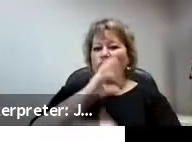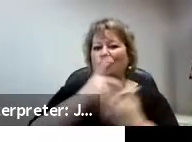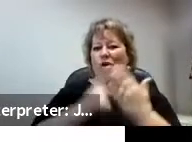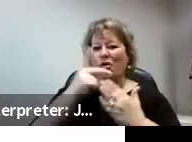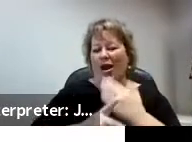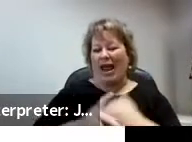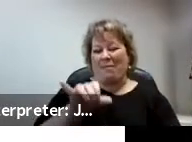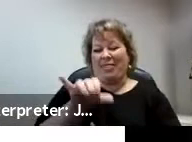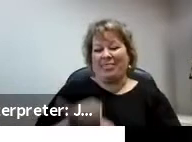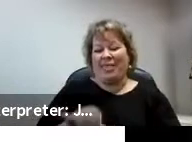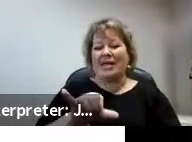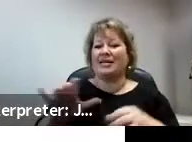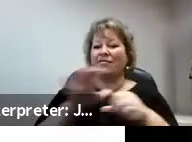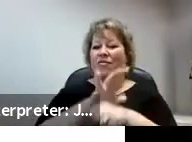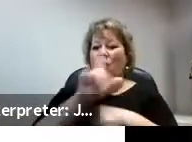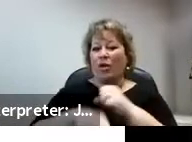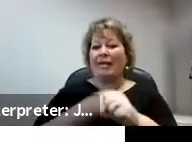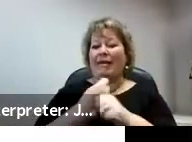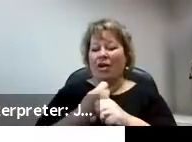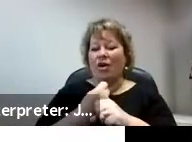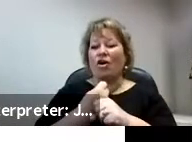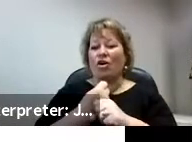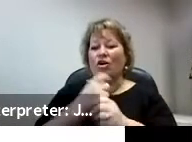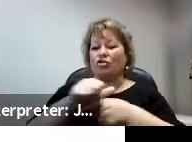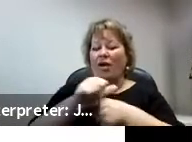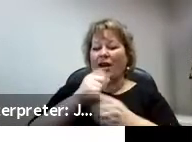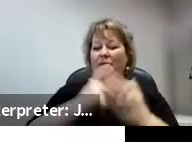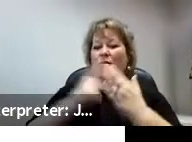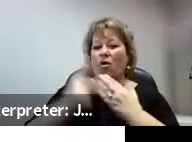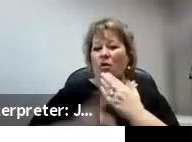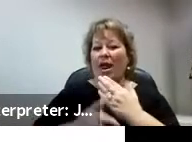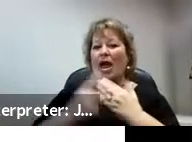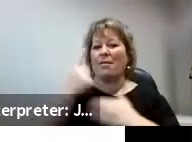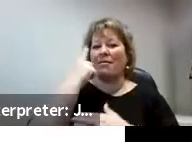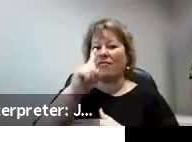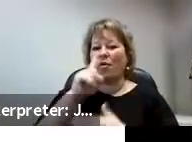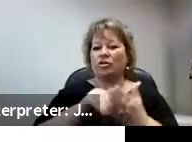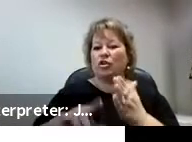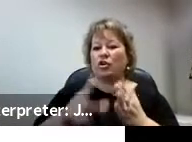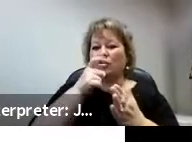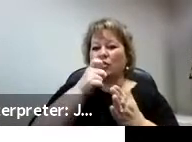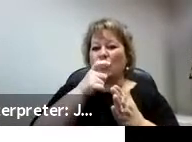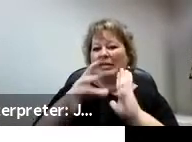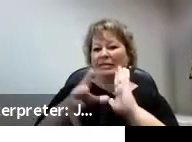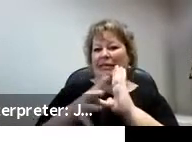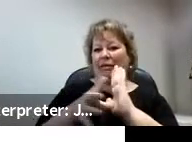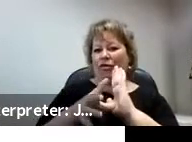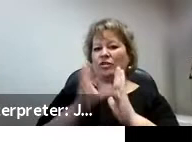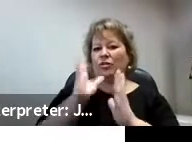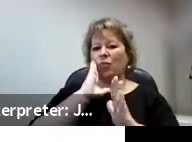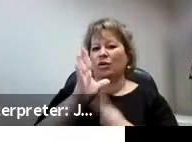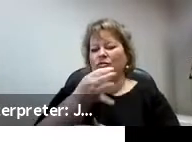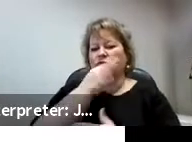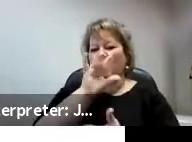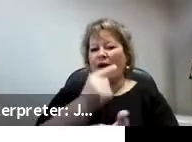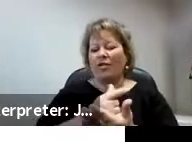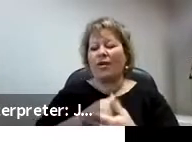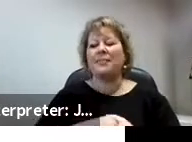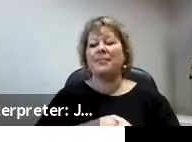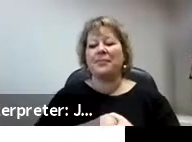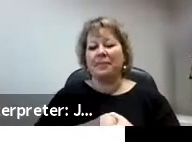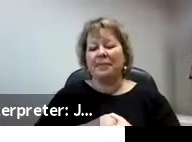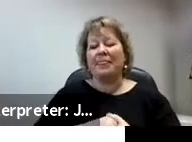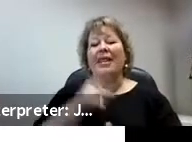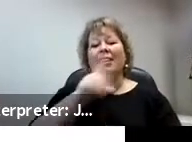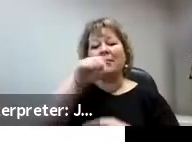Search is a full-year training program for students in their exiting year of school. Students participate in multiple internships throughout